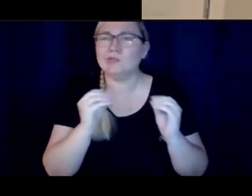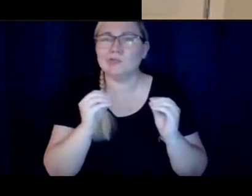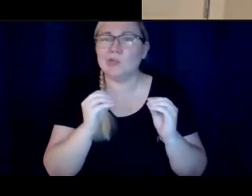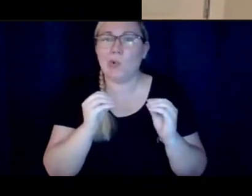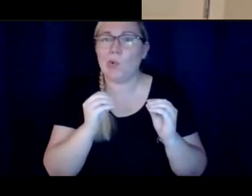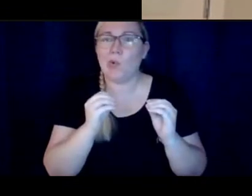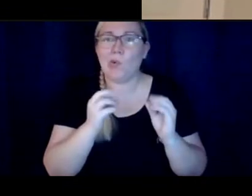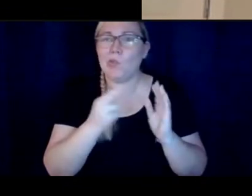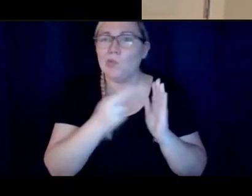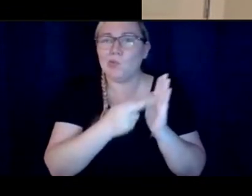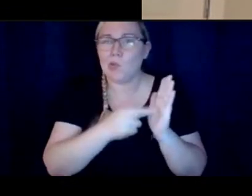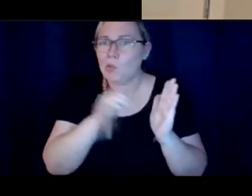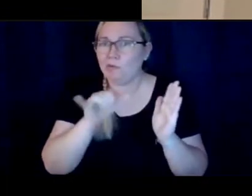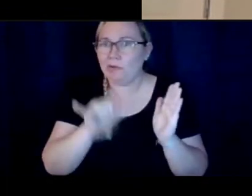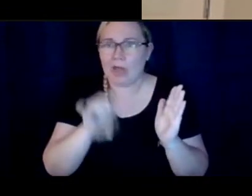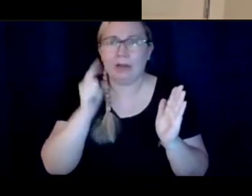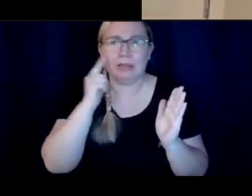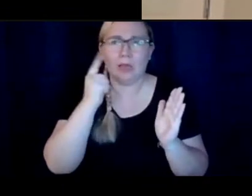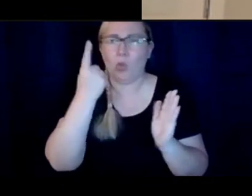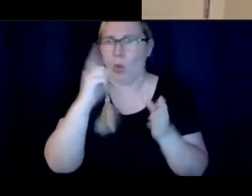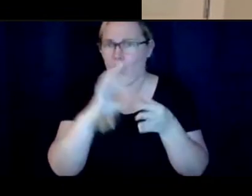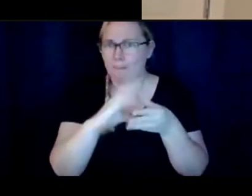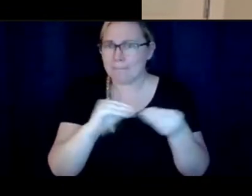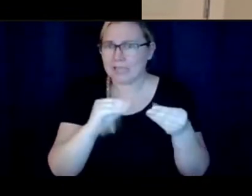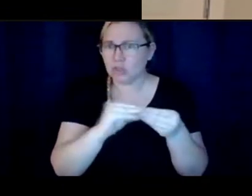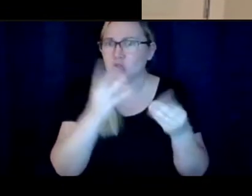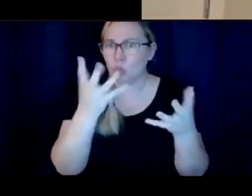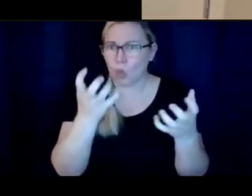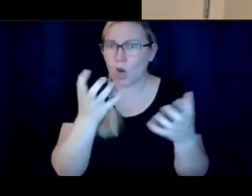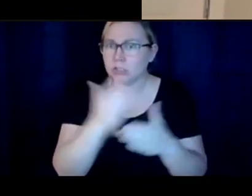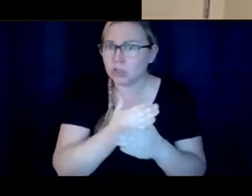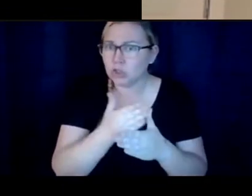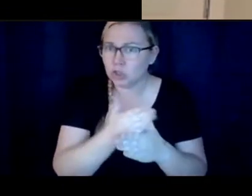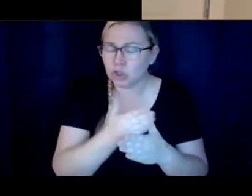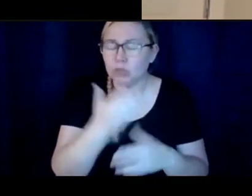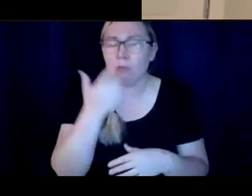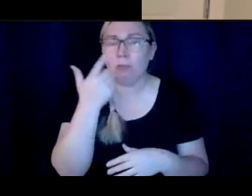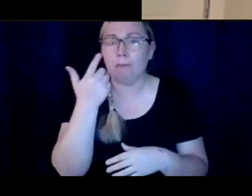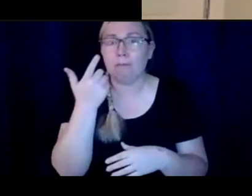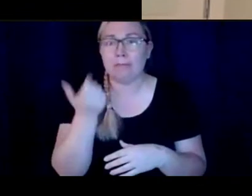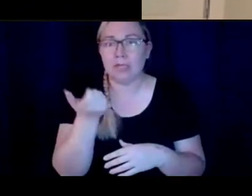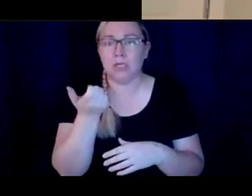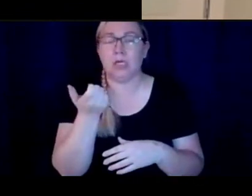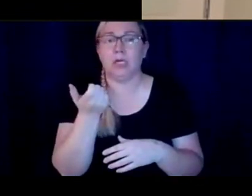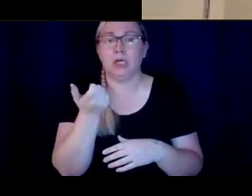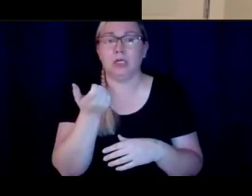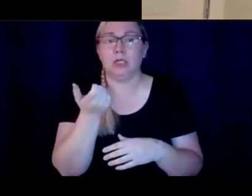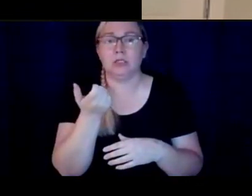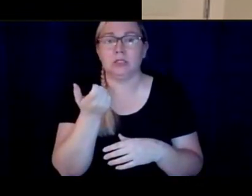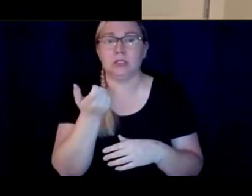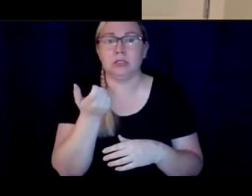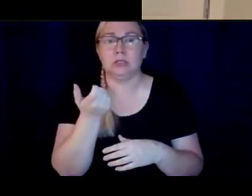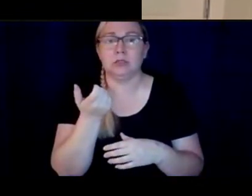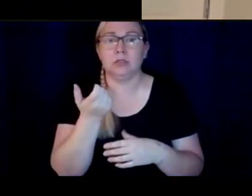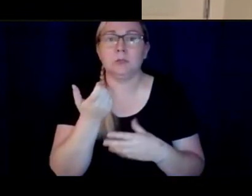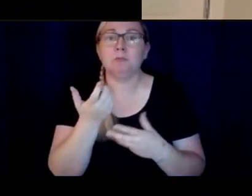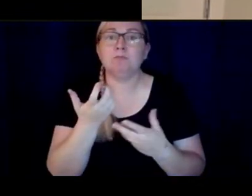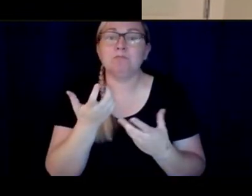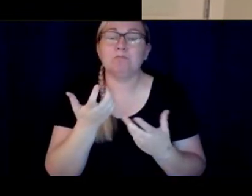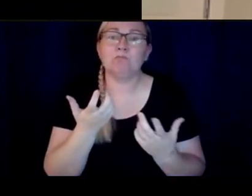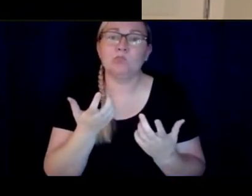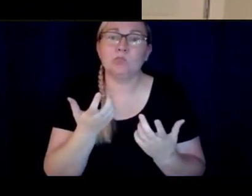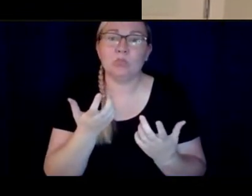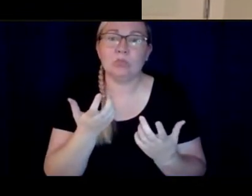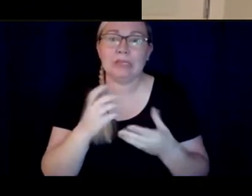that's one of the messages I want to share because, you know, most of my work has been